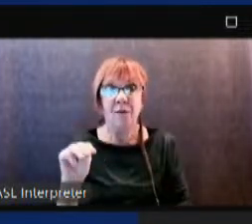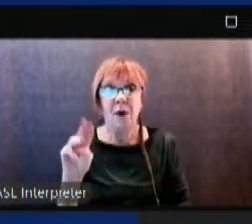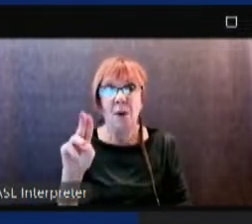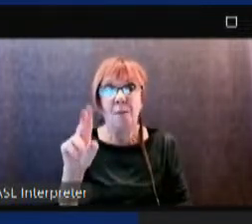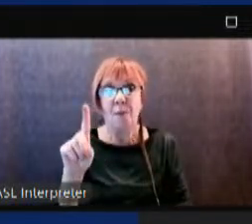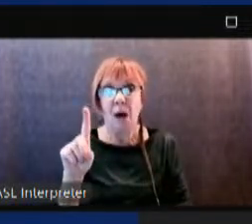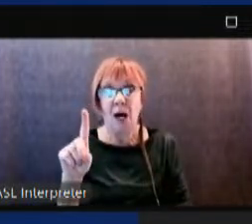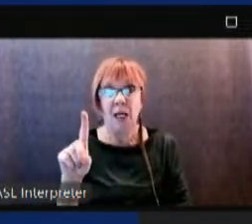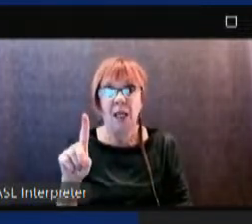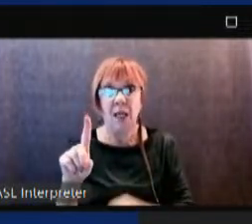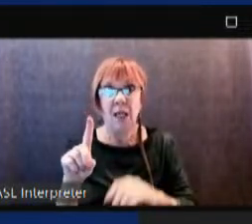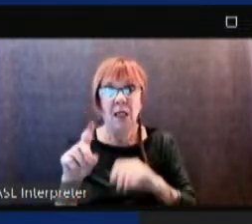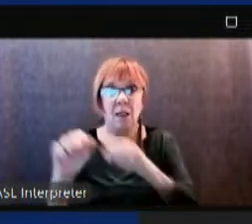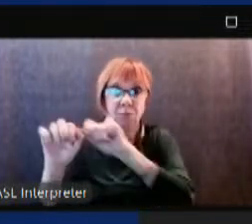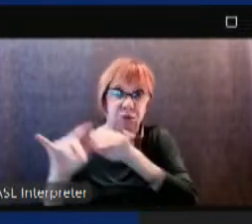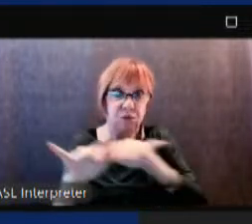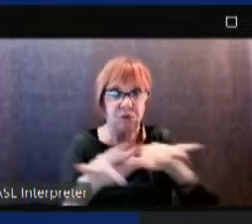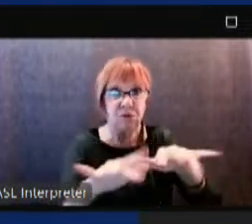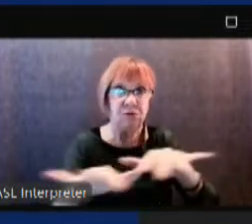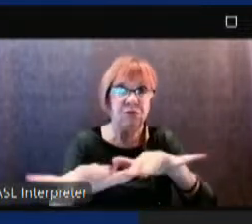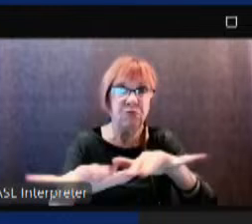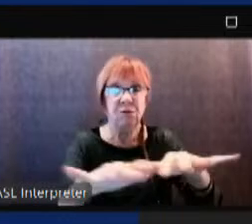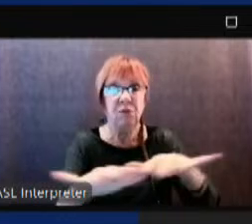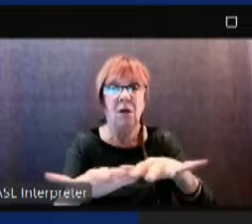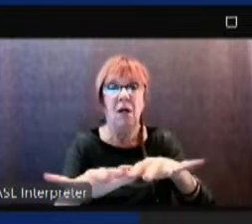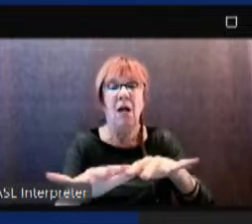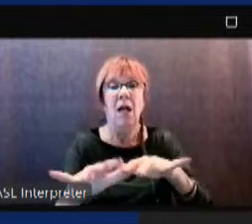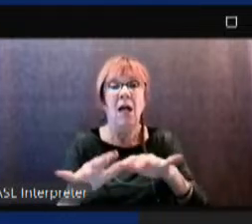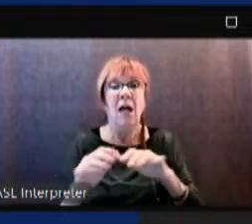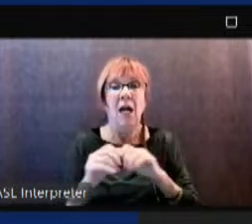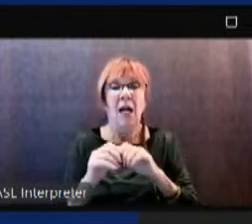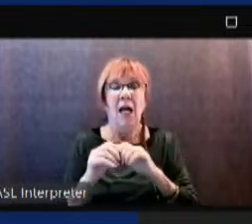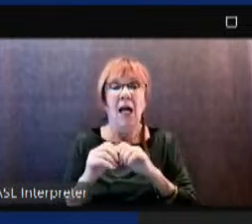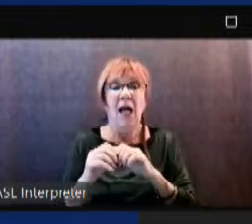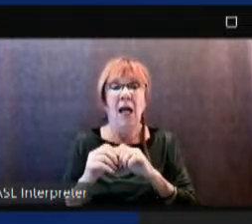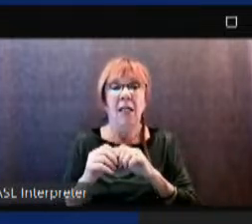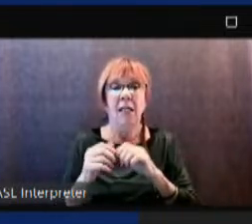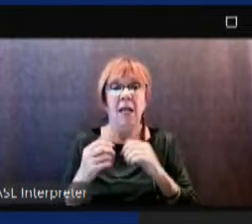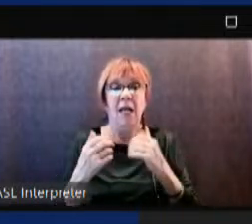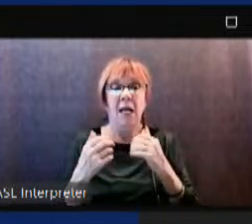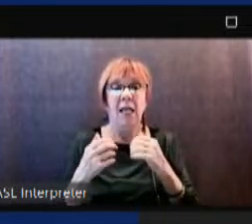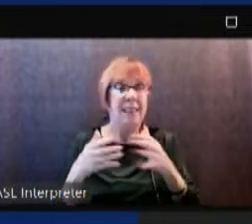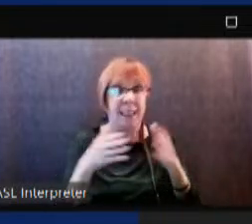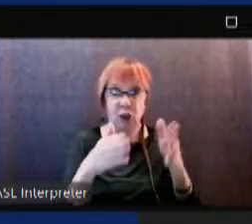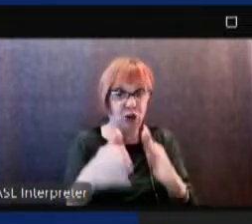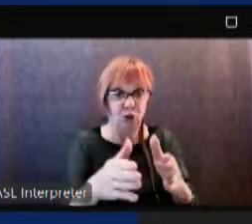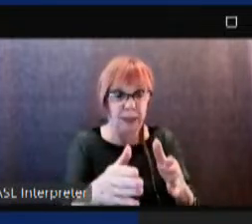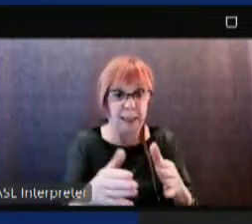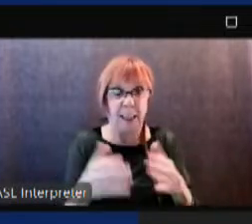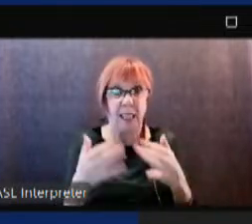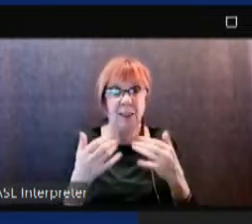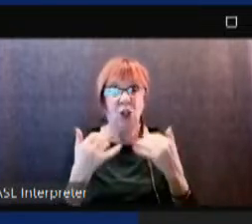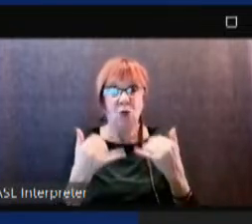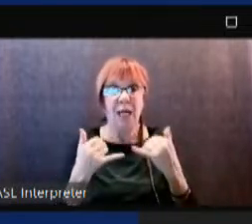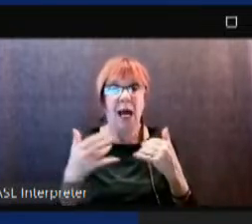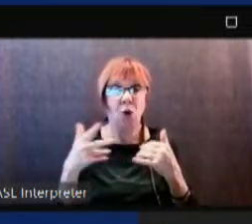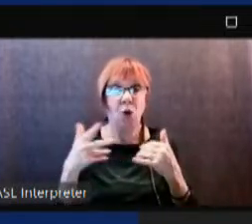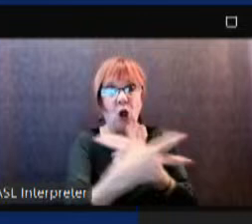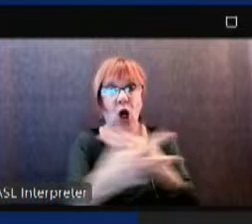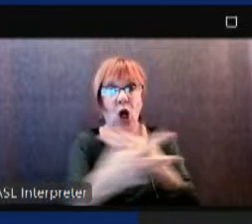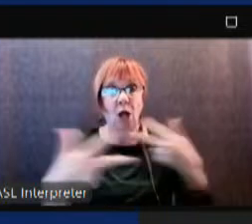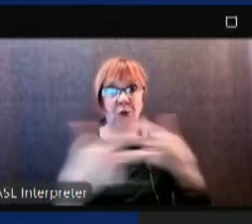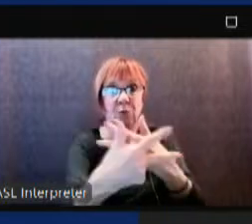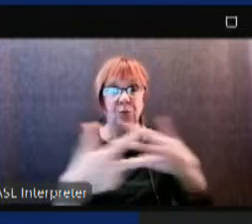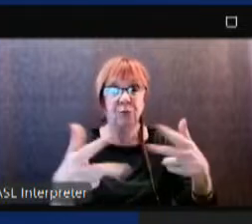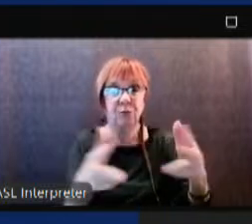nails and dried mud, and cars are driving by and carrying dust clouds with them. Is there a plan or someone we can call to